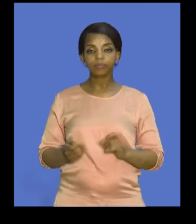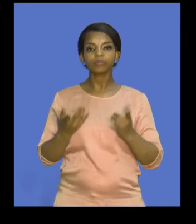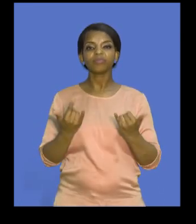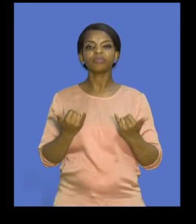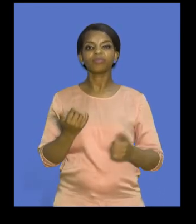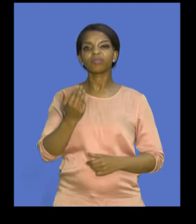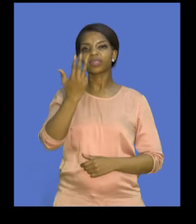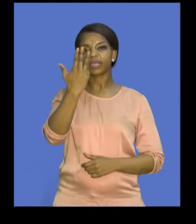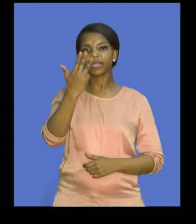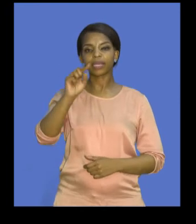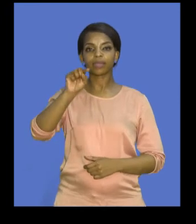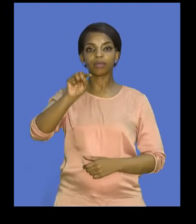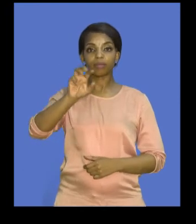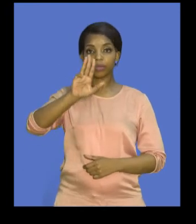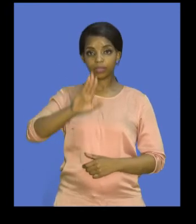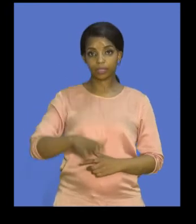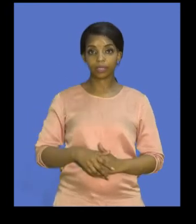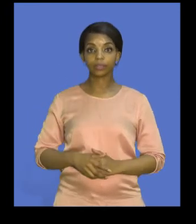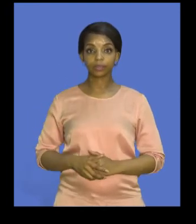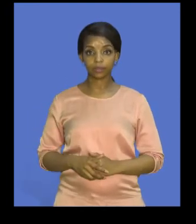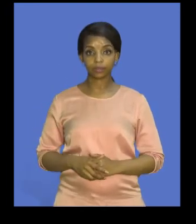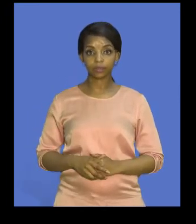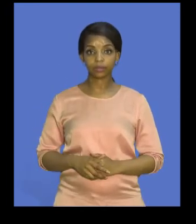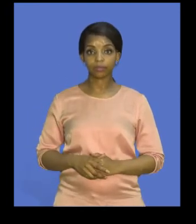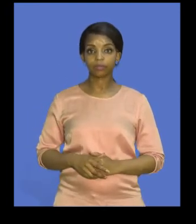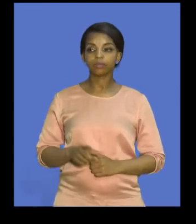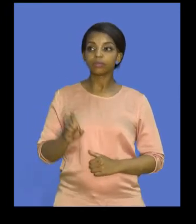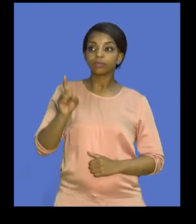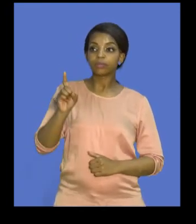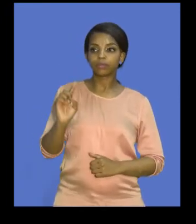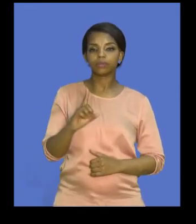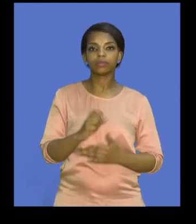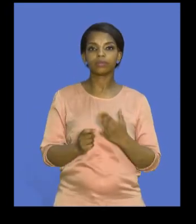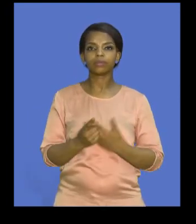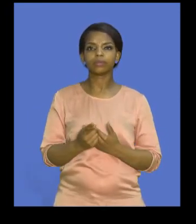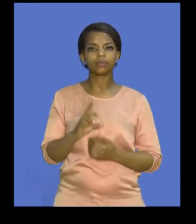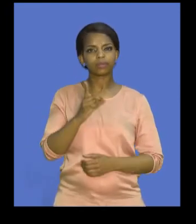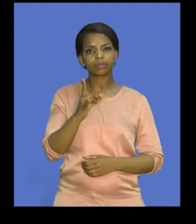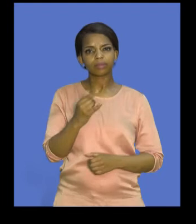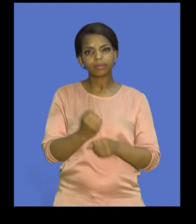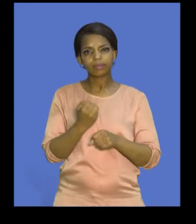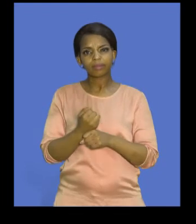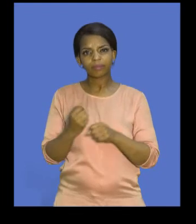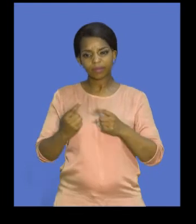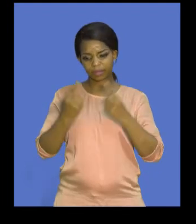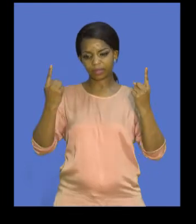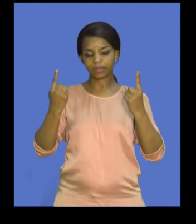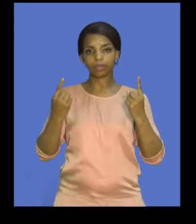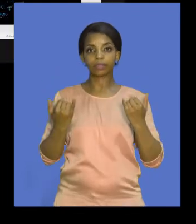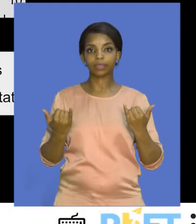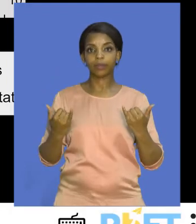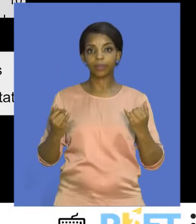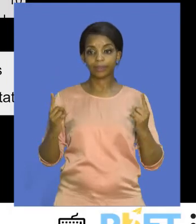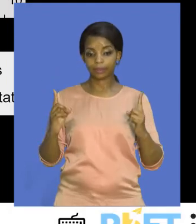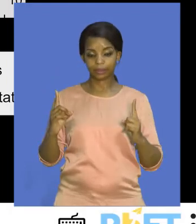newtons, right? So there's a decrease there. What if we make the distance 4 centimeters? Let's see what happens. Okay, if we go